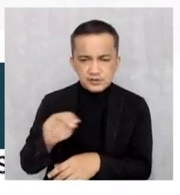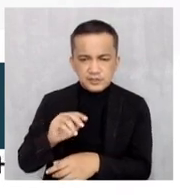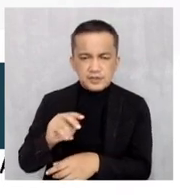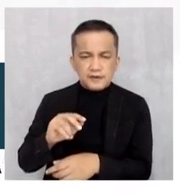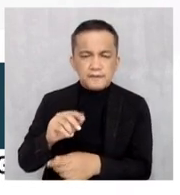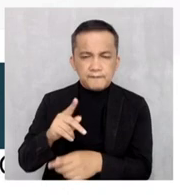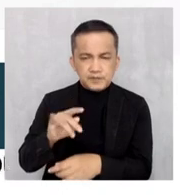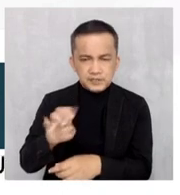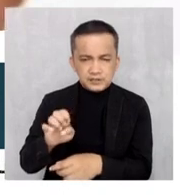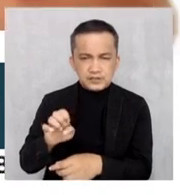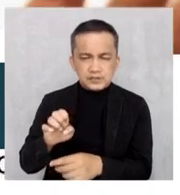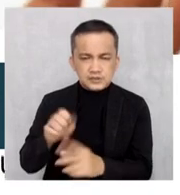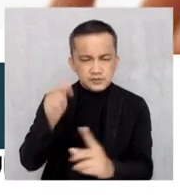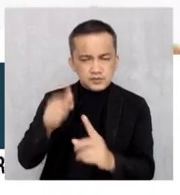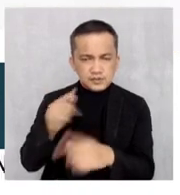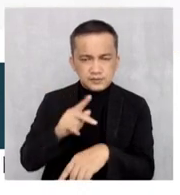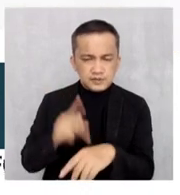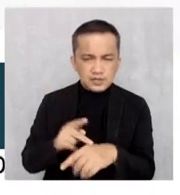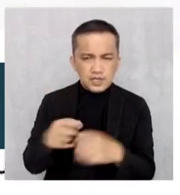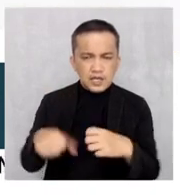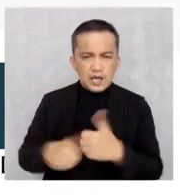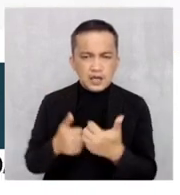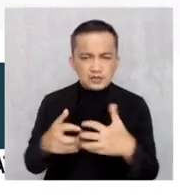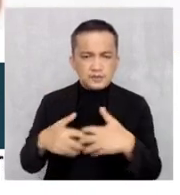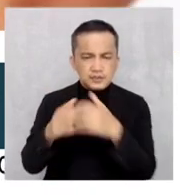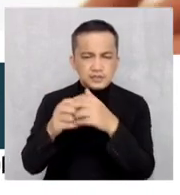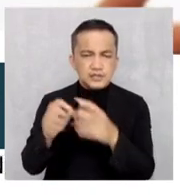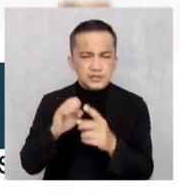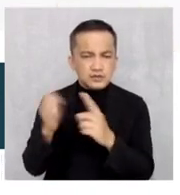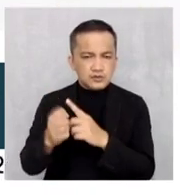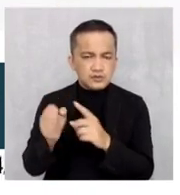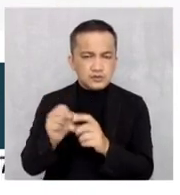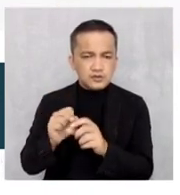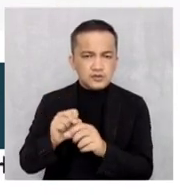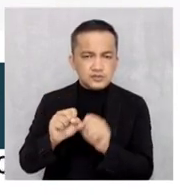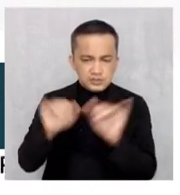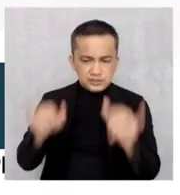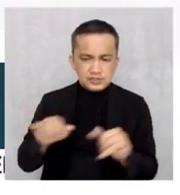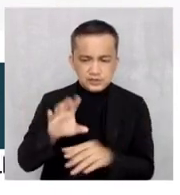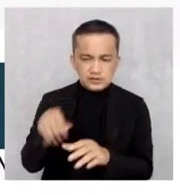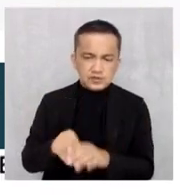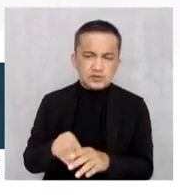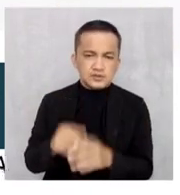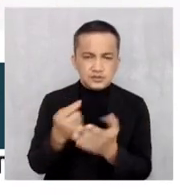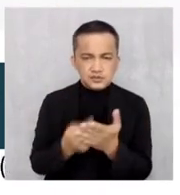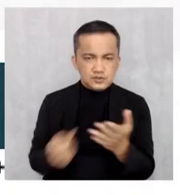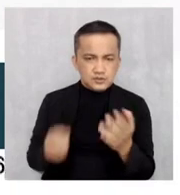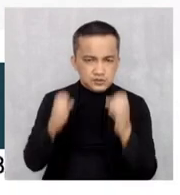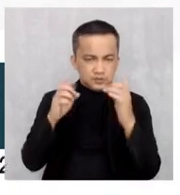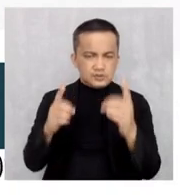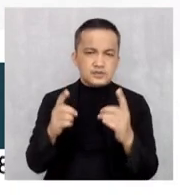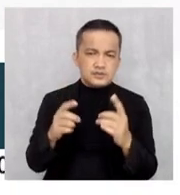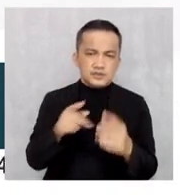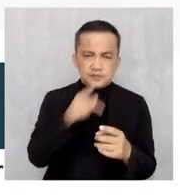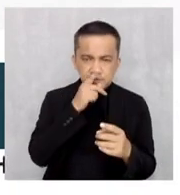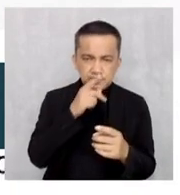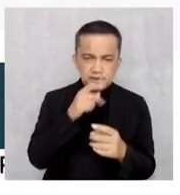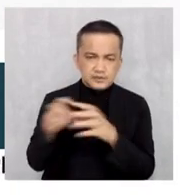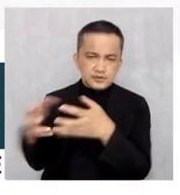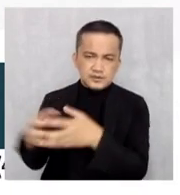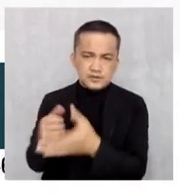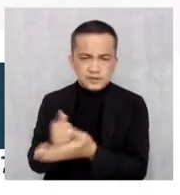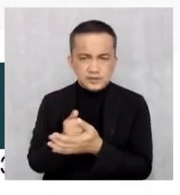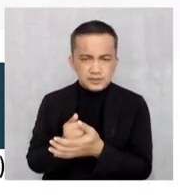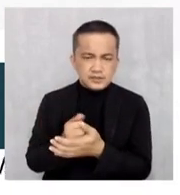the Philippines. So how do we build up a whole ecosystem, including the tools, the education, the private sector help, the public sector help,